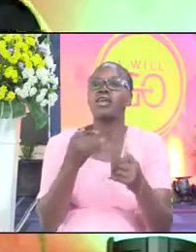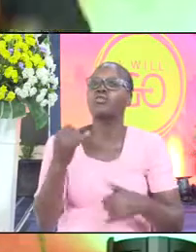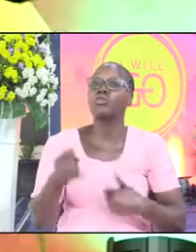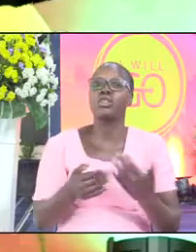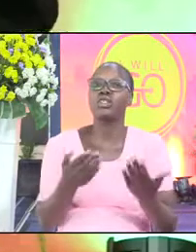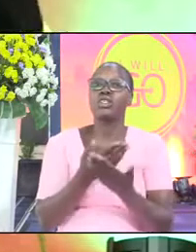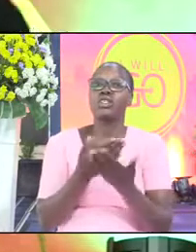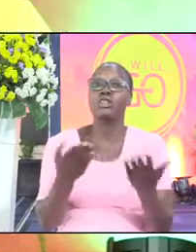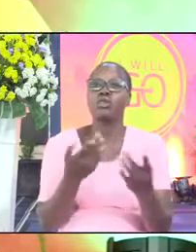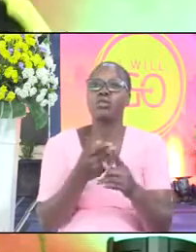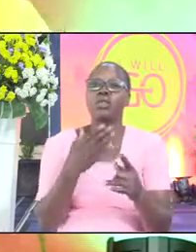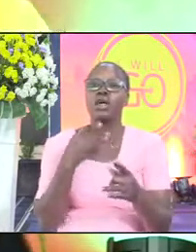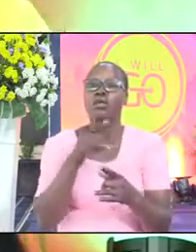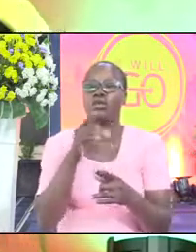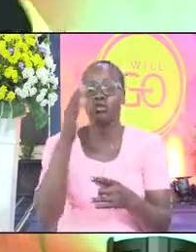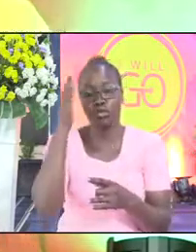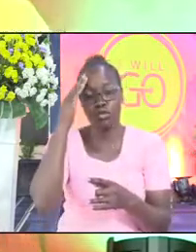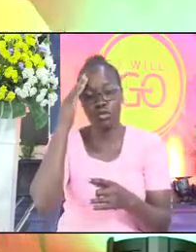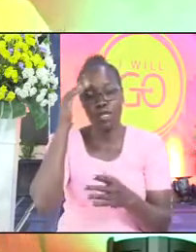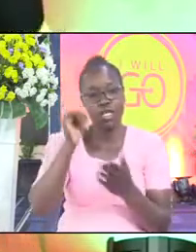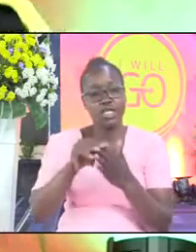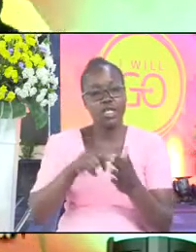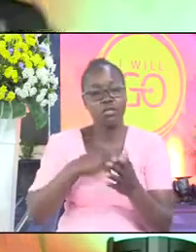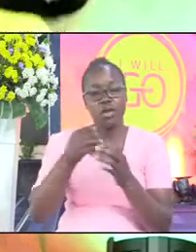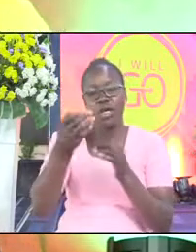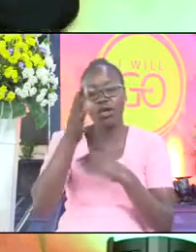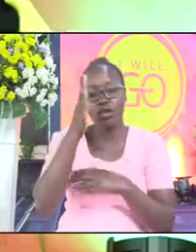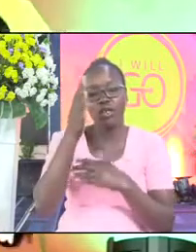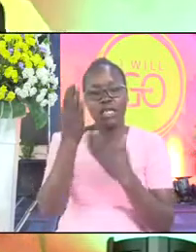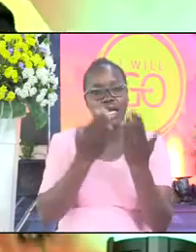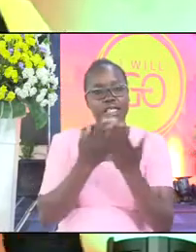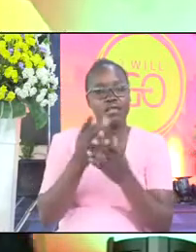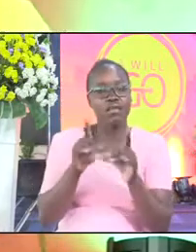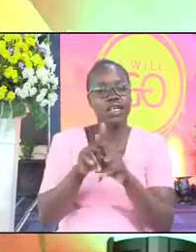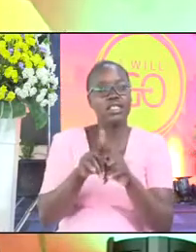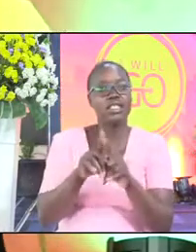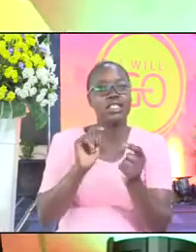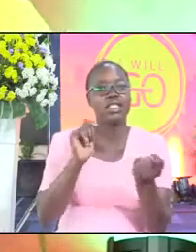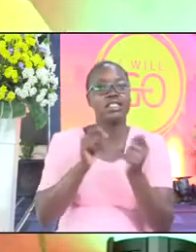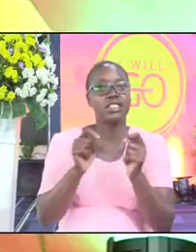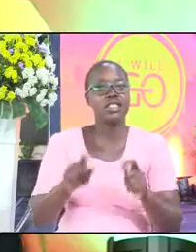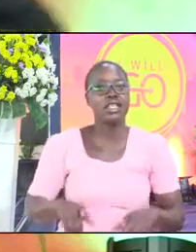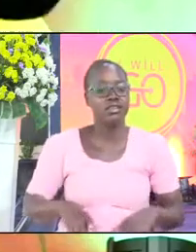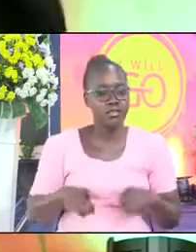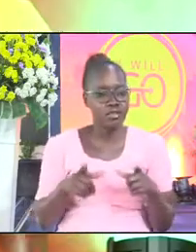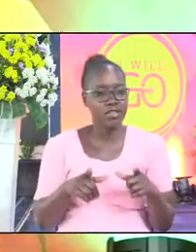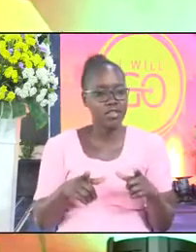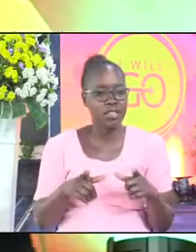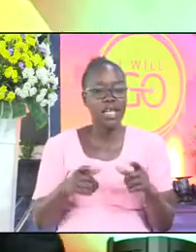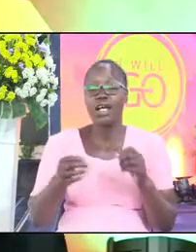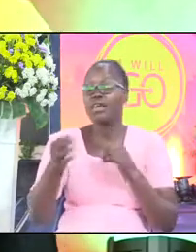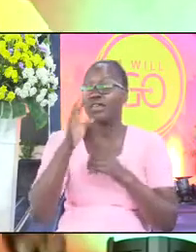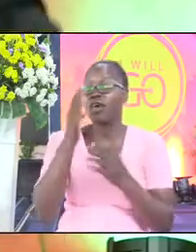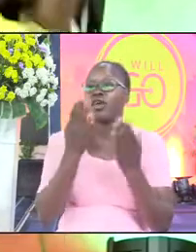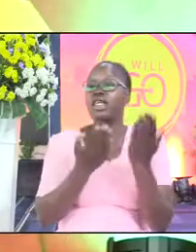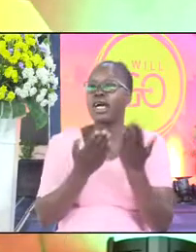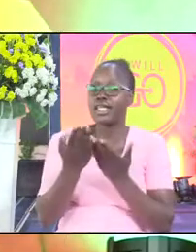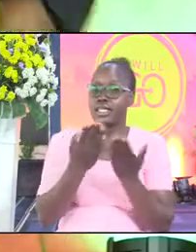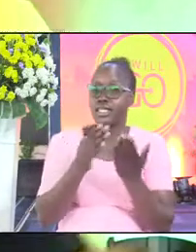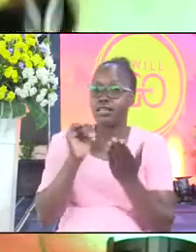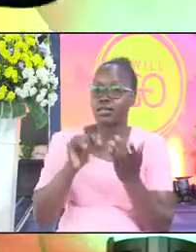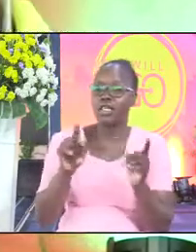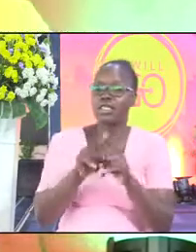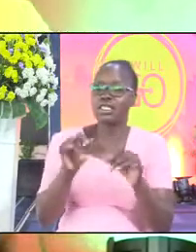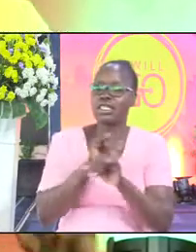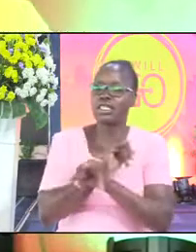entertain you, but I want you to know, my God I serve can still change lives. Amen. The God I serve can